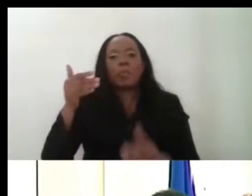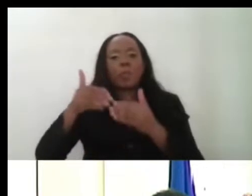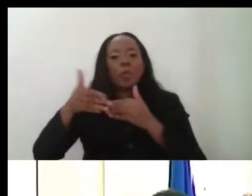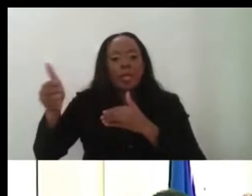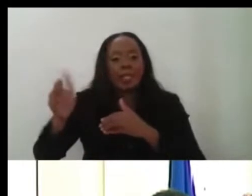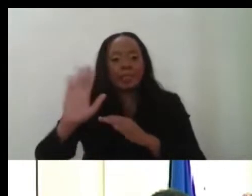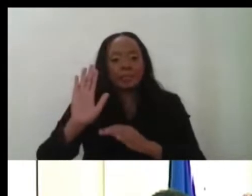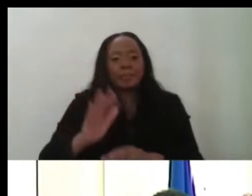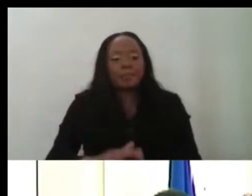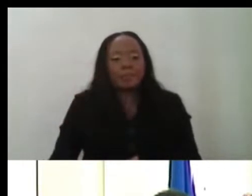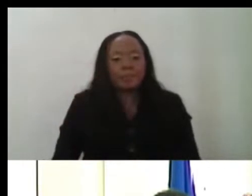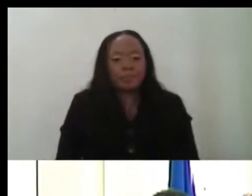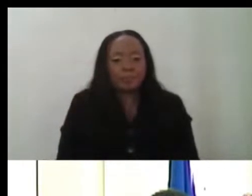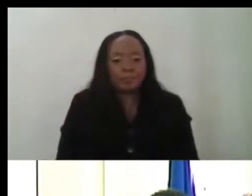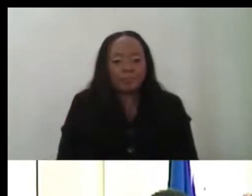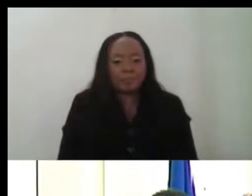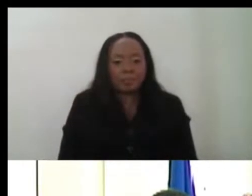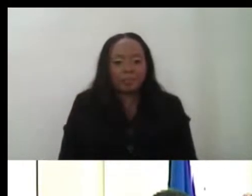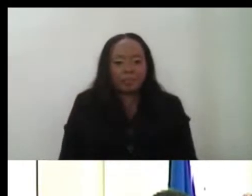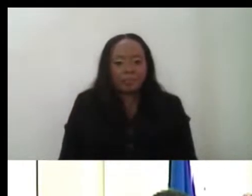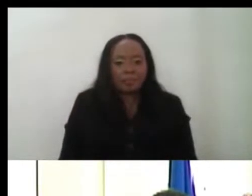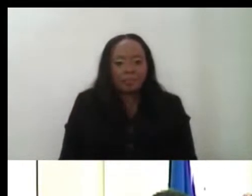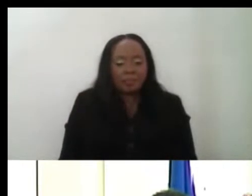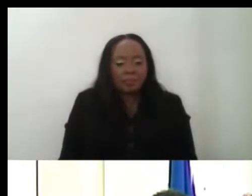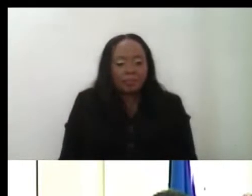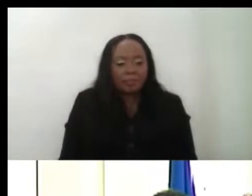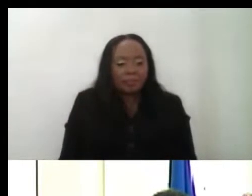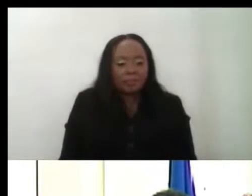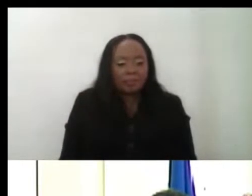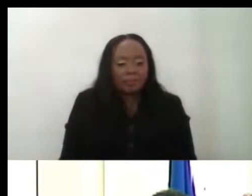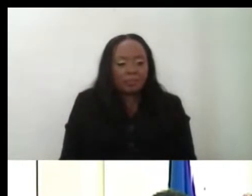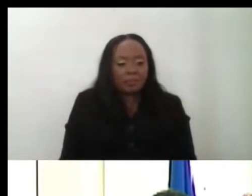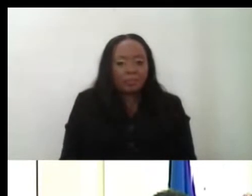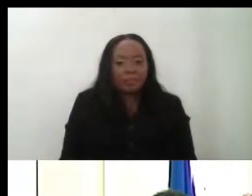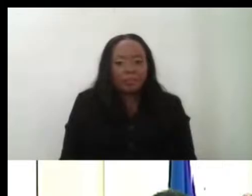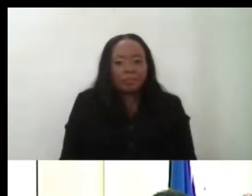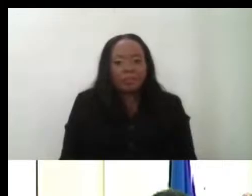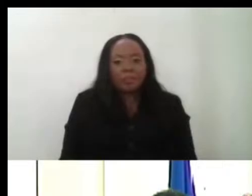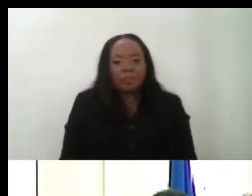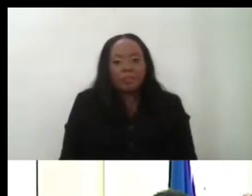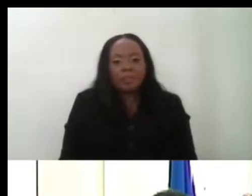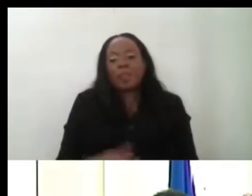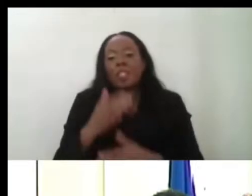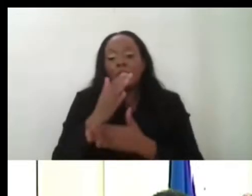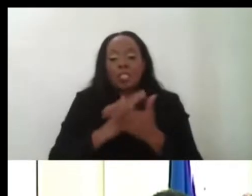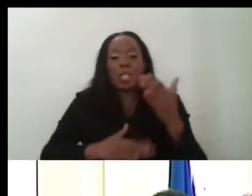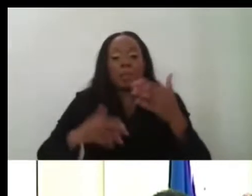The houses that were damaged or destroyed in Elsa have all been